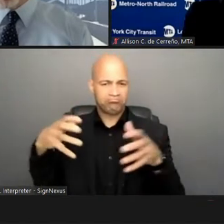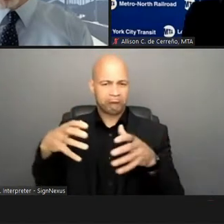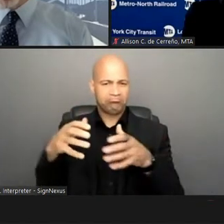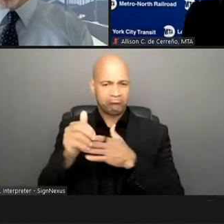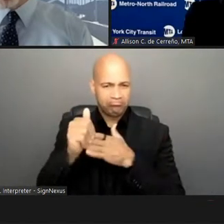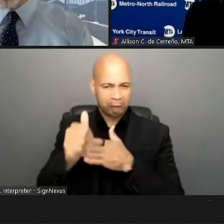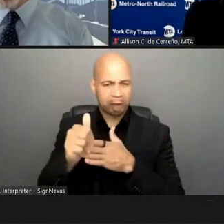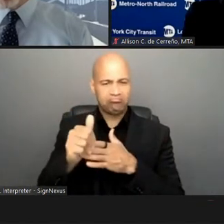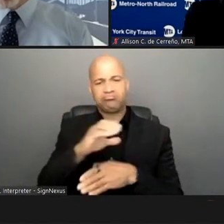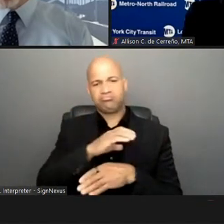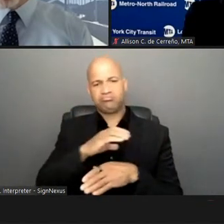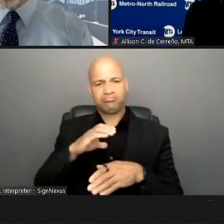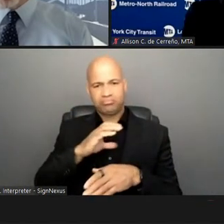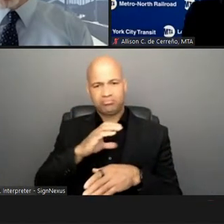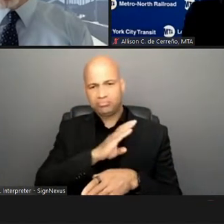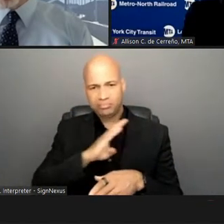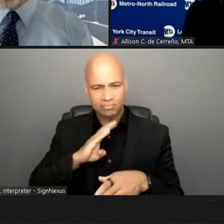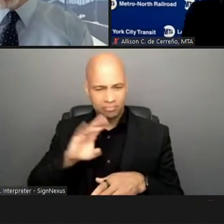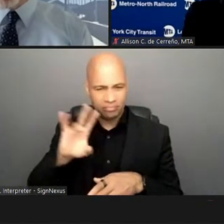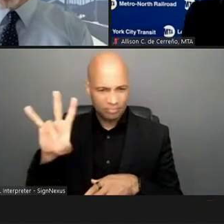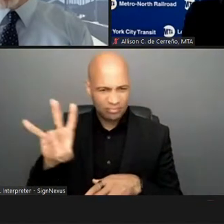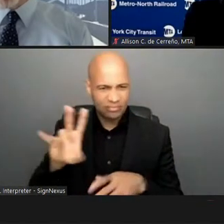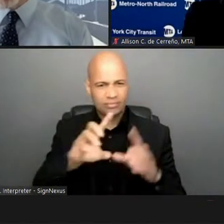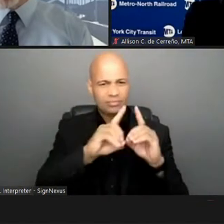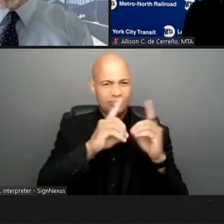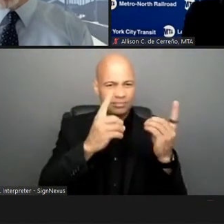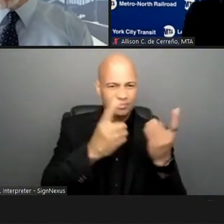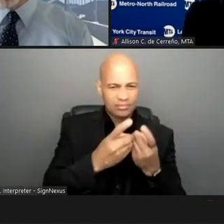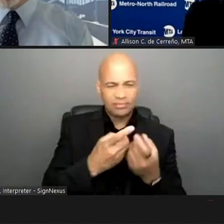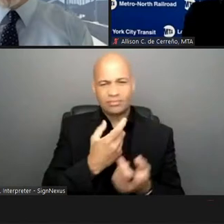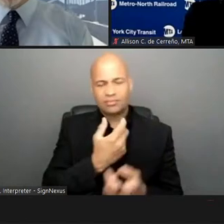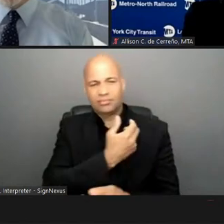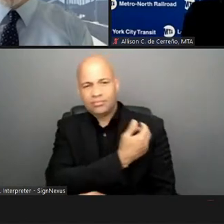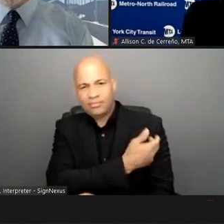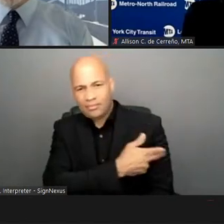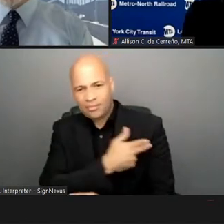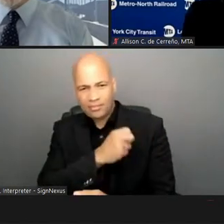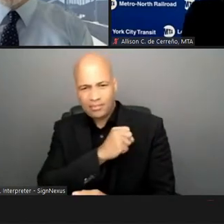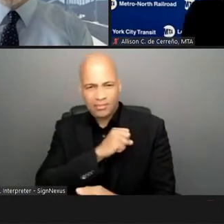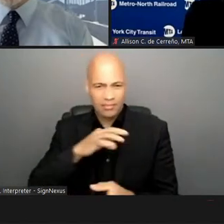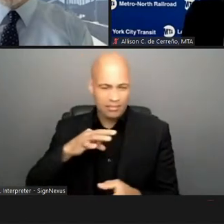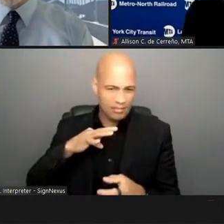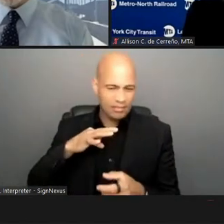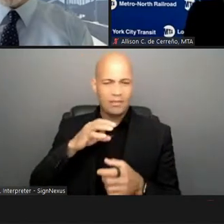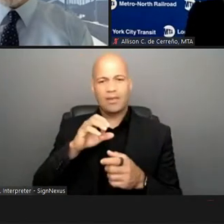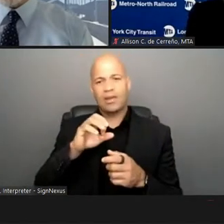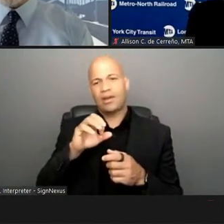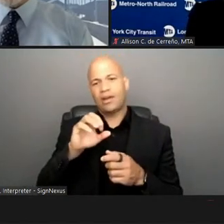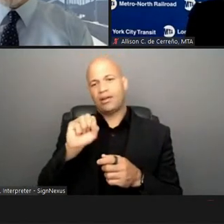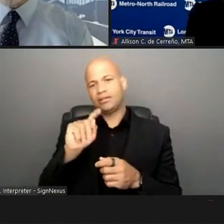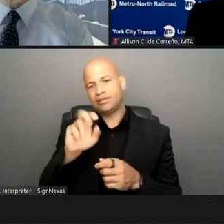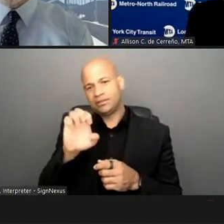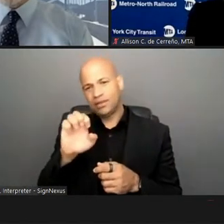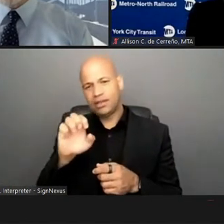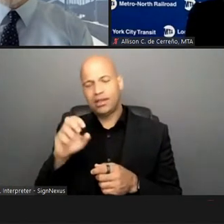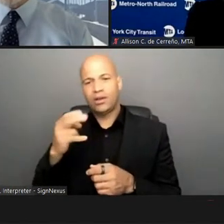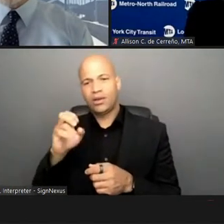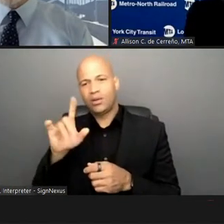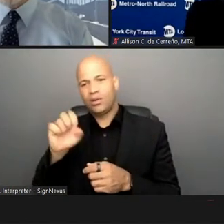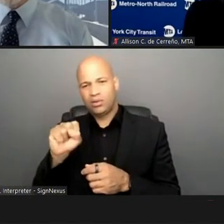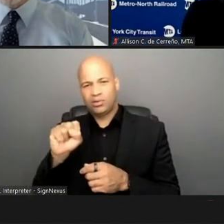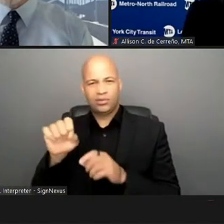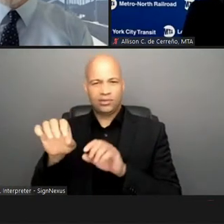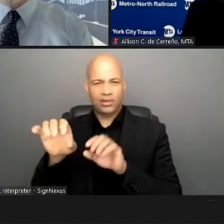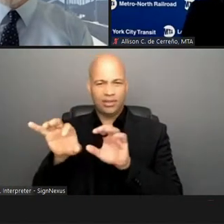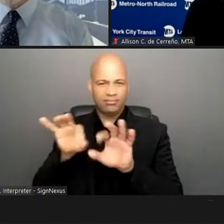7 the business Improvement districts all local hospital staff and stakeholders and all the elected officials and this is